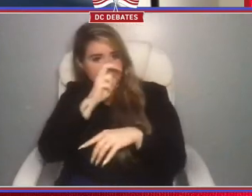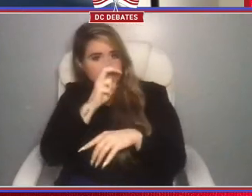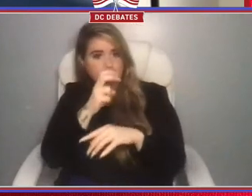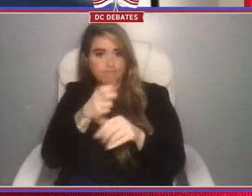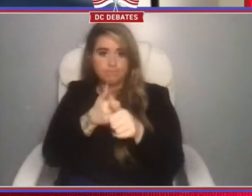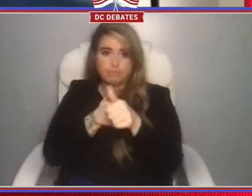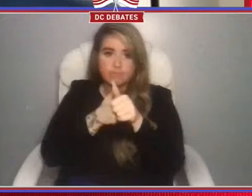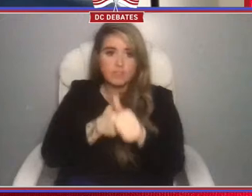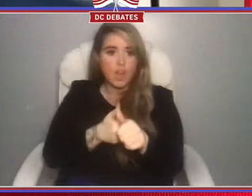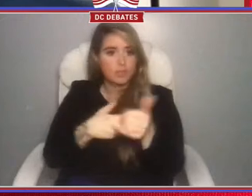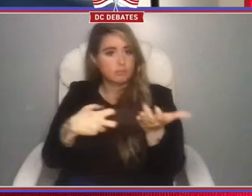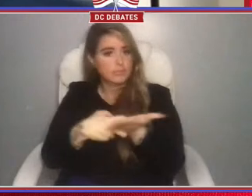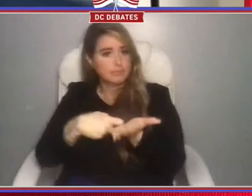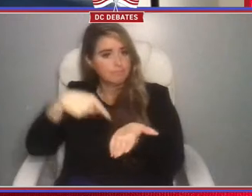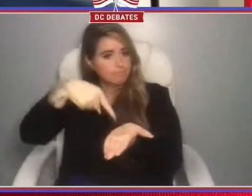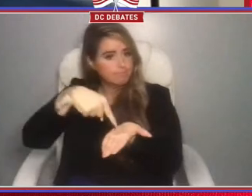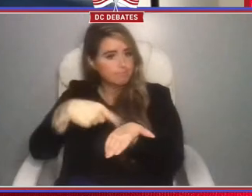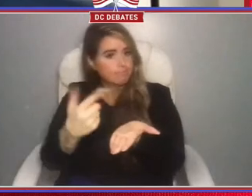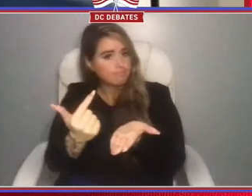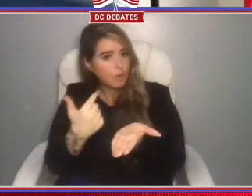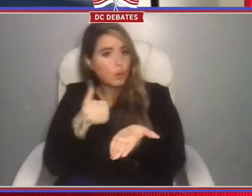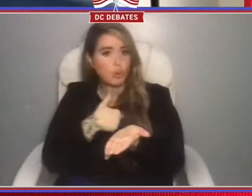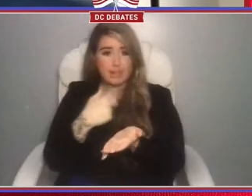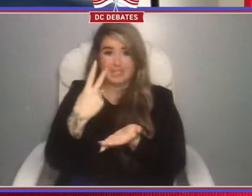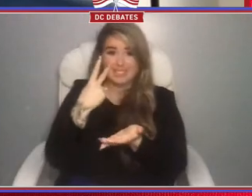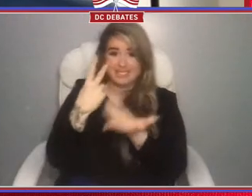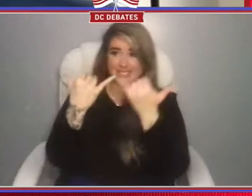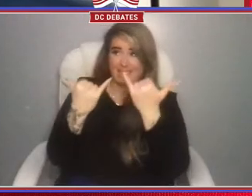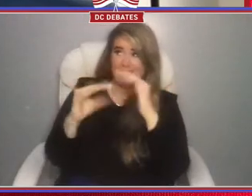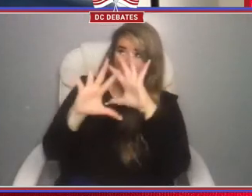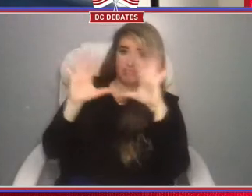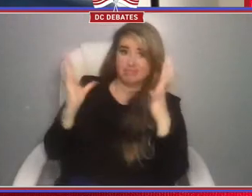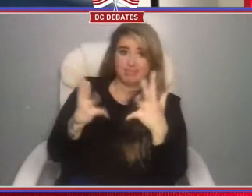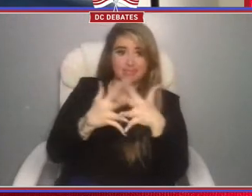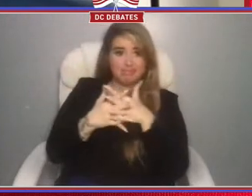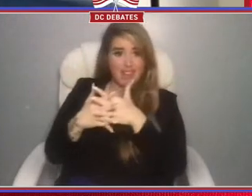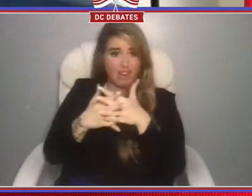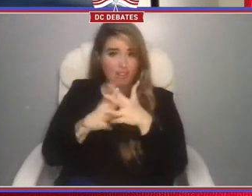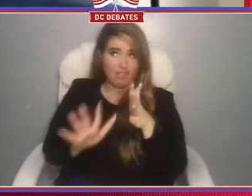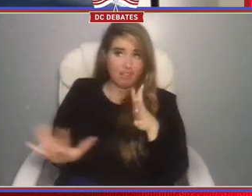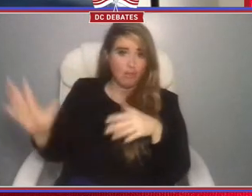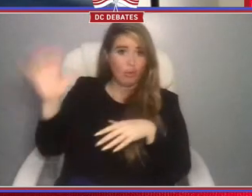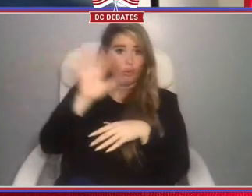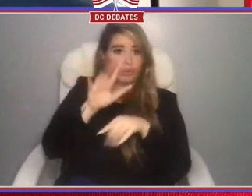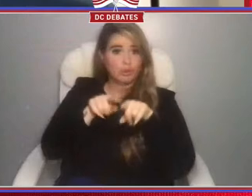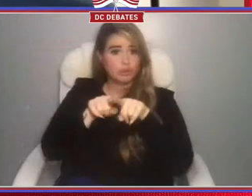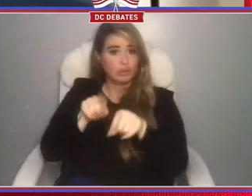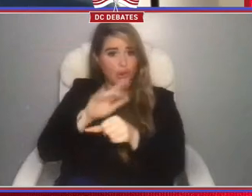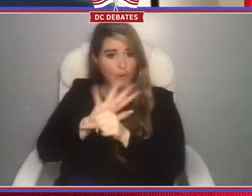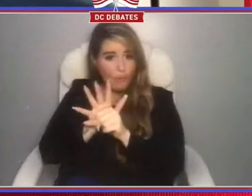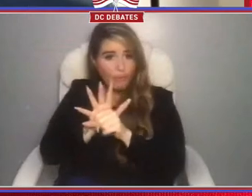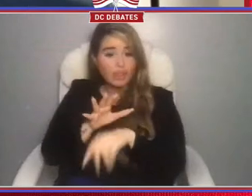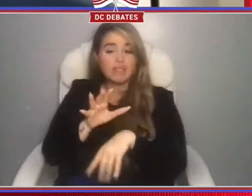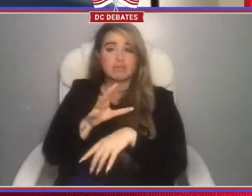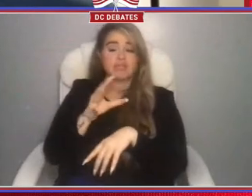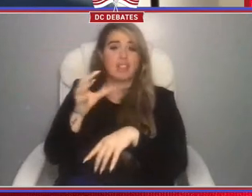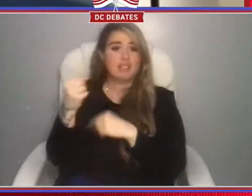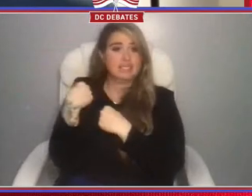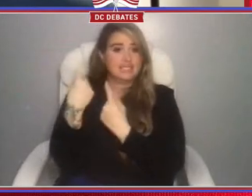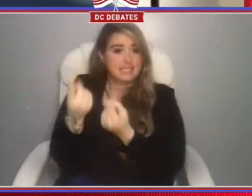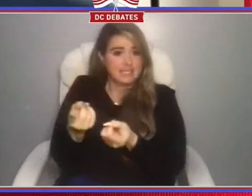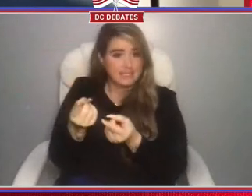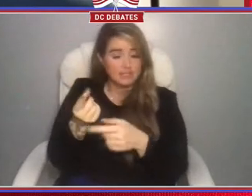seen, nationally during COVID and continuing an increase